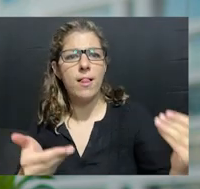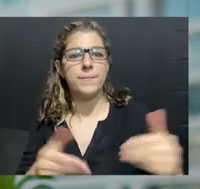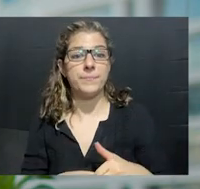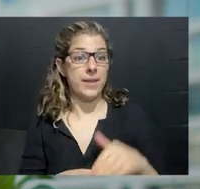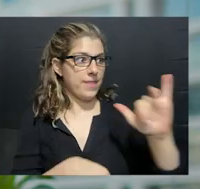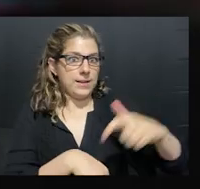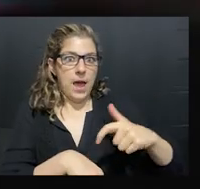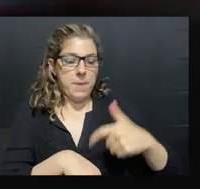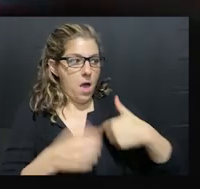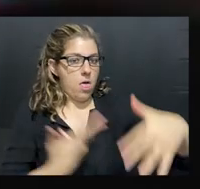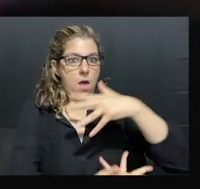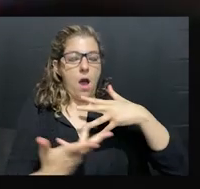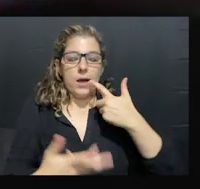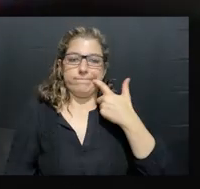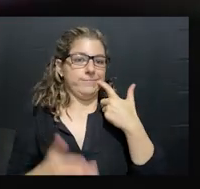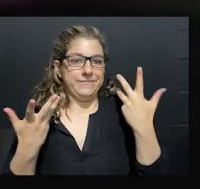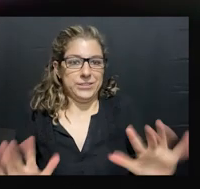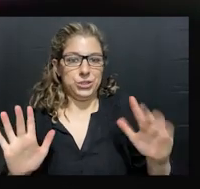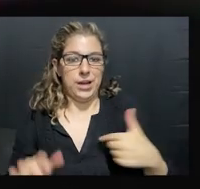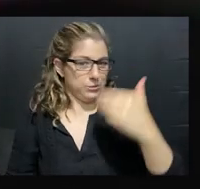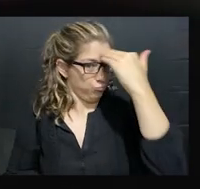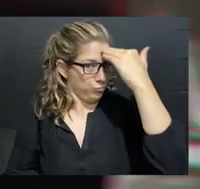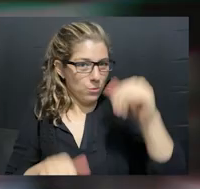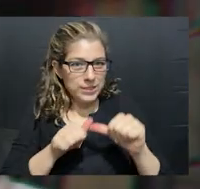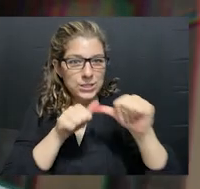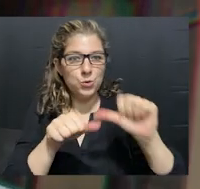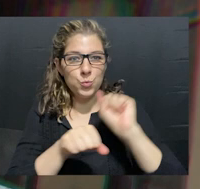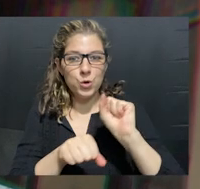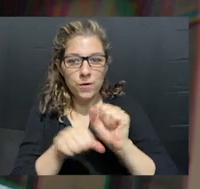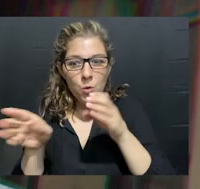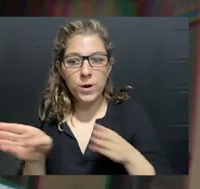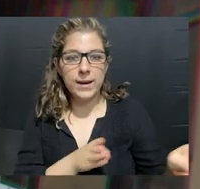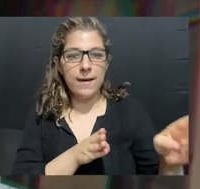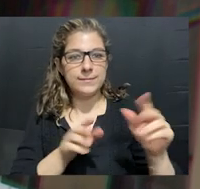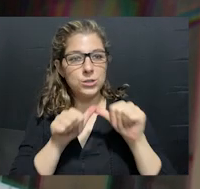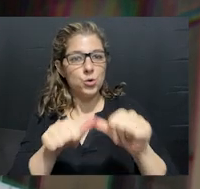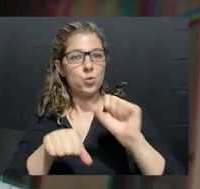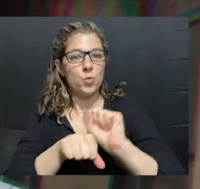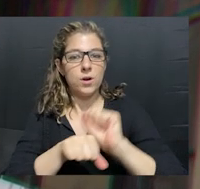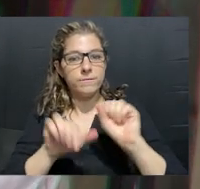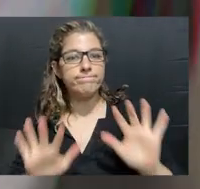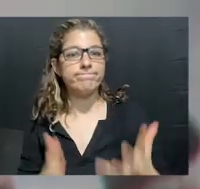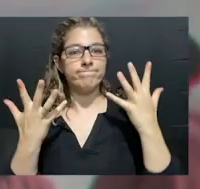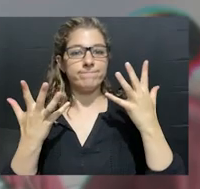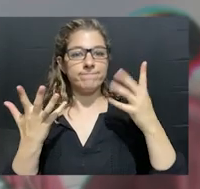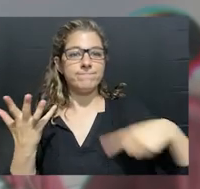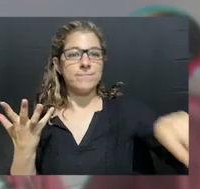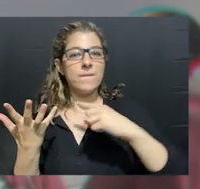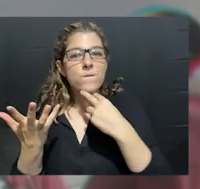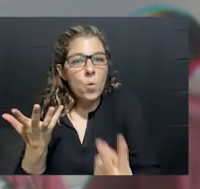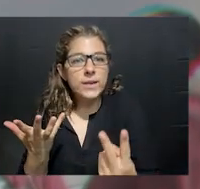I was hooked and I understood that I would continue the work of organizing, continue the work of lifting up collective